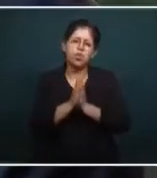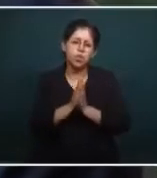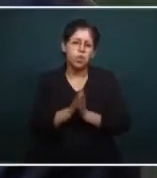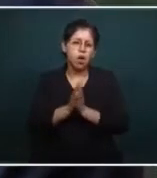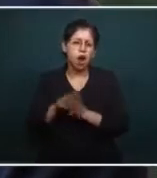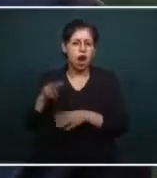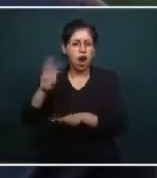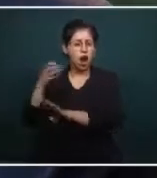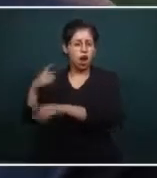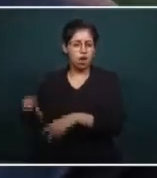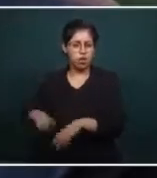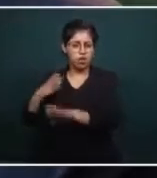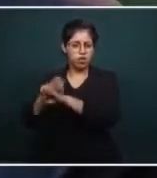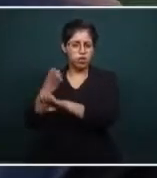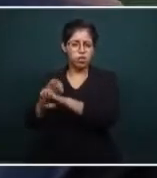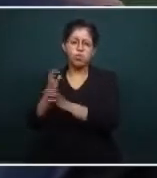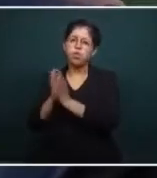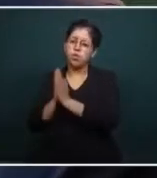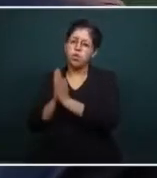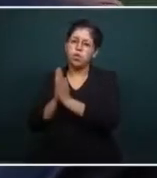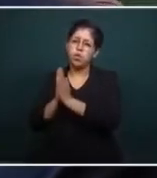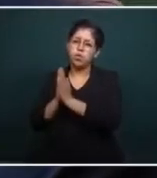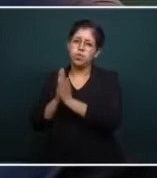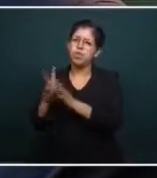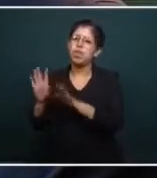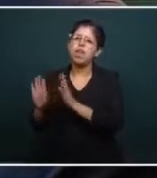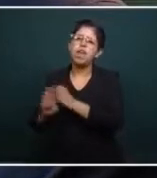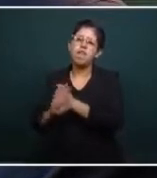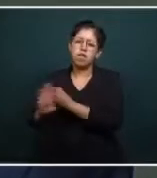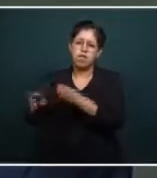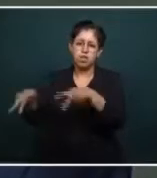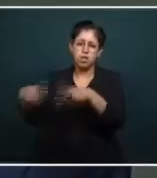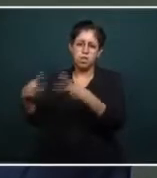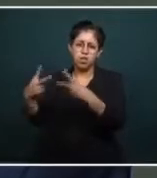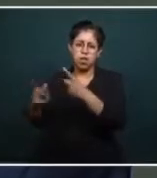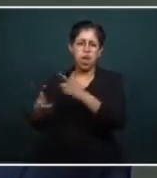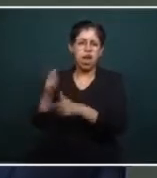very nosotros respectful way, we can also